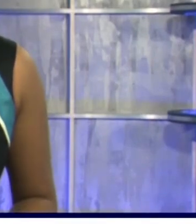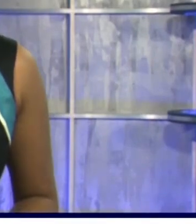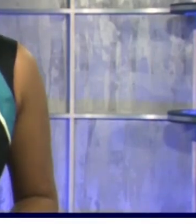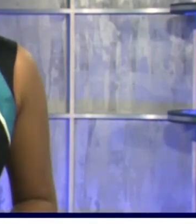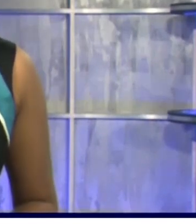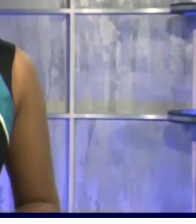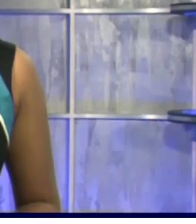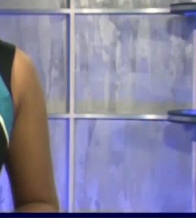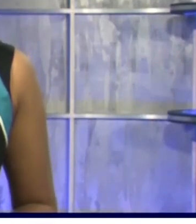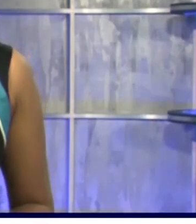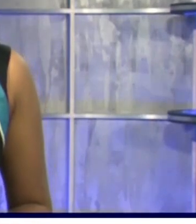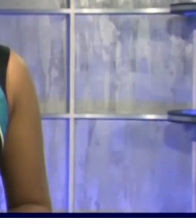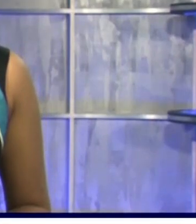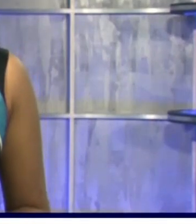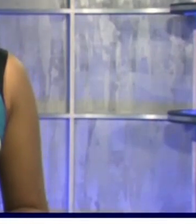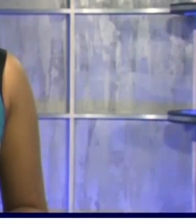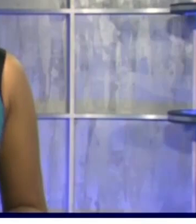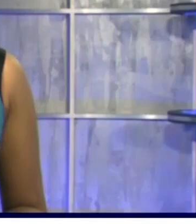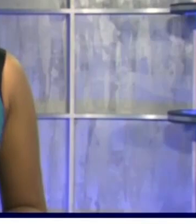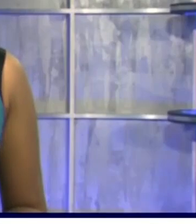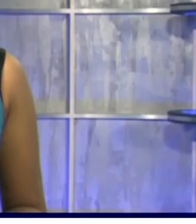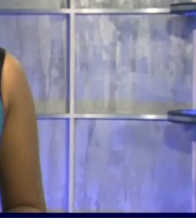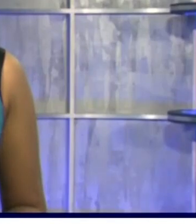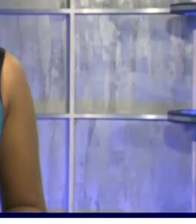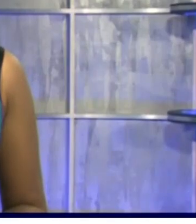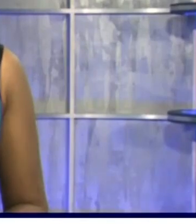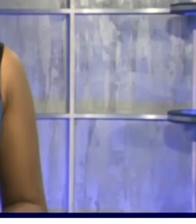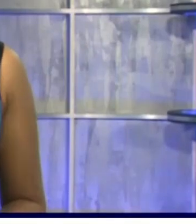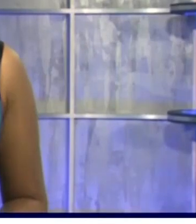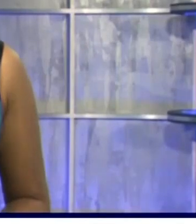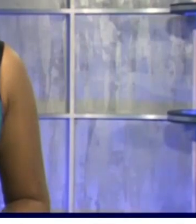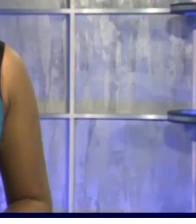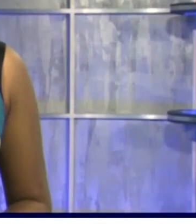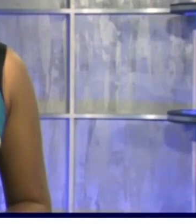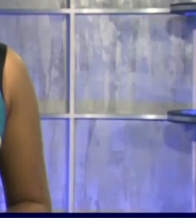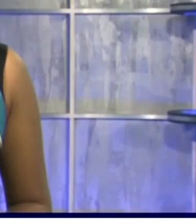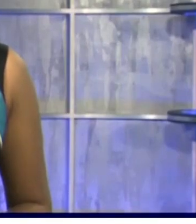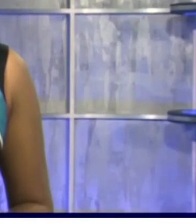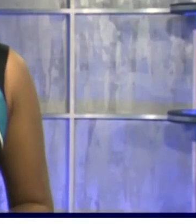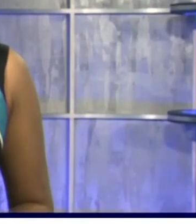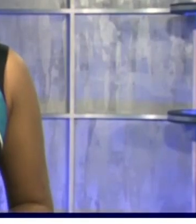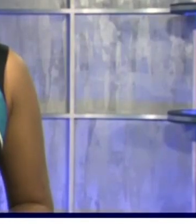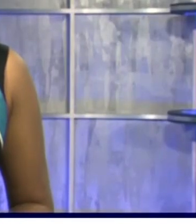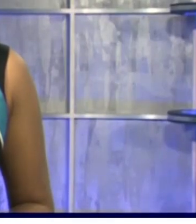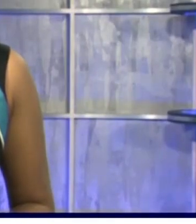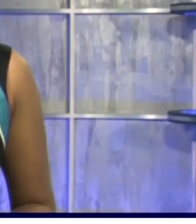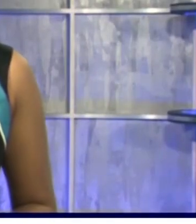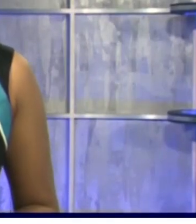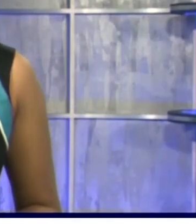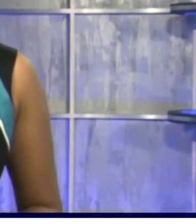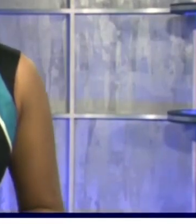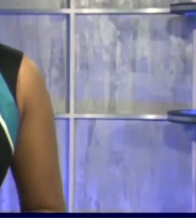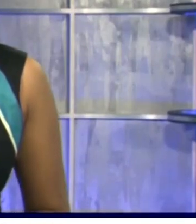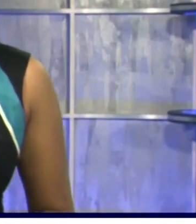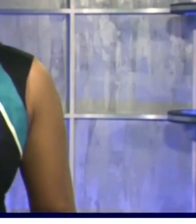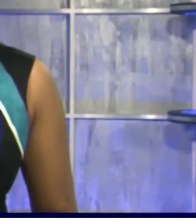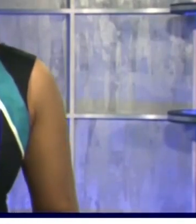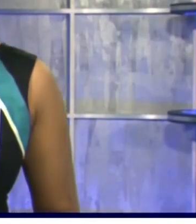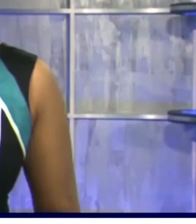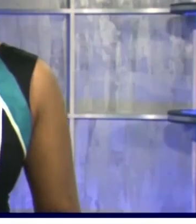season. And in sports, after the Frank Blackman zone, new schools take to the track in the BSAC Esther Maynard zone.